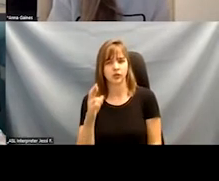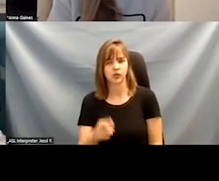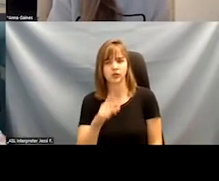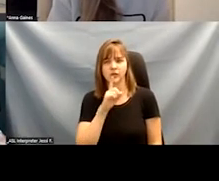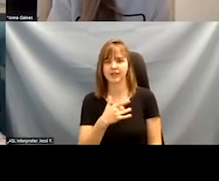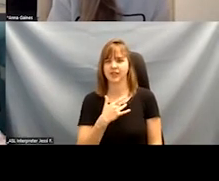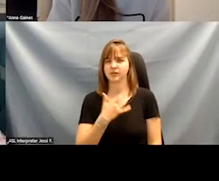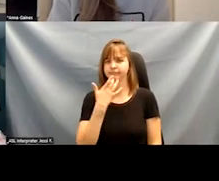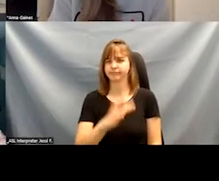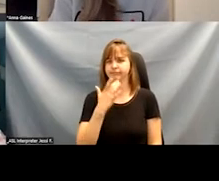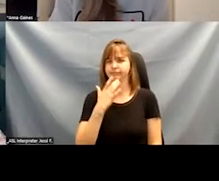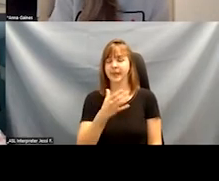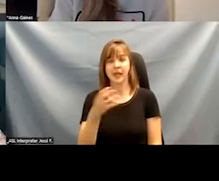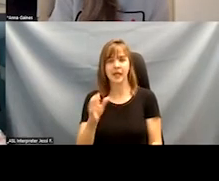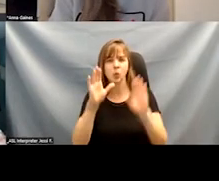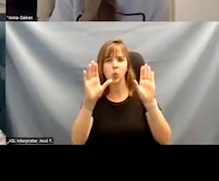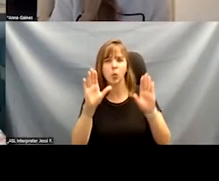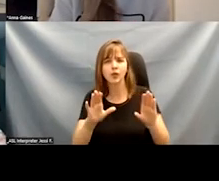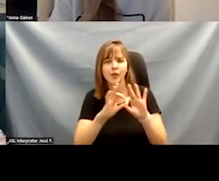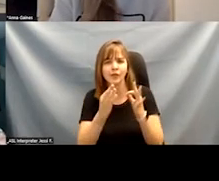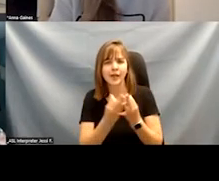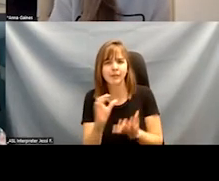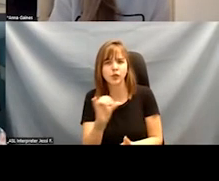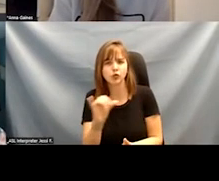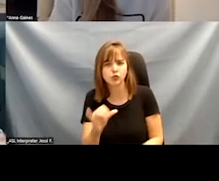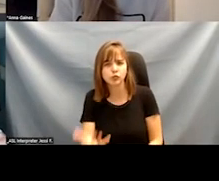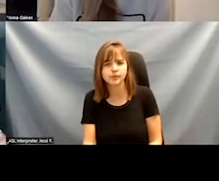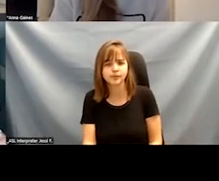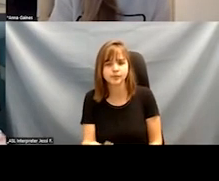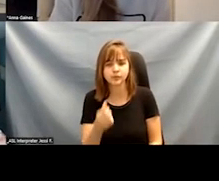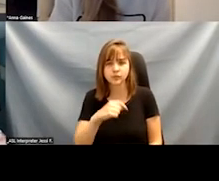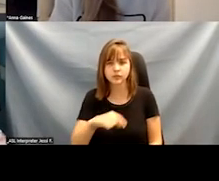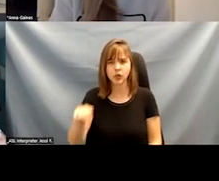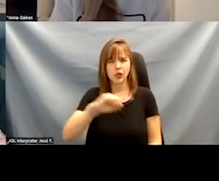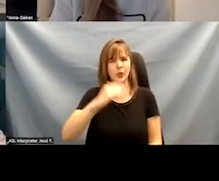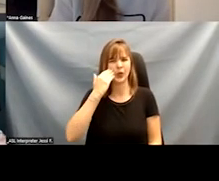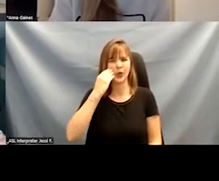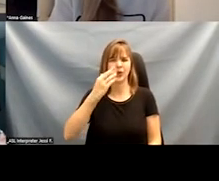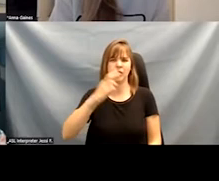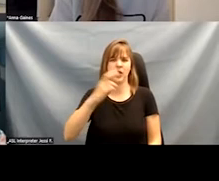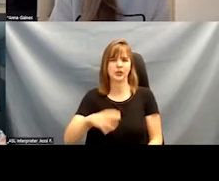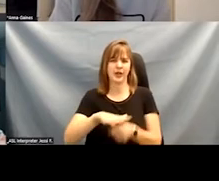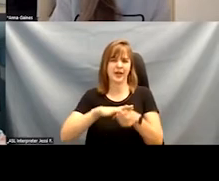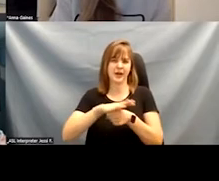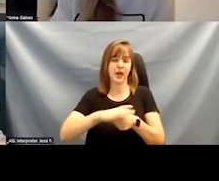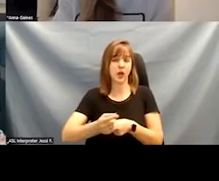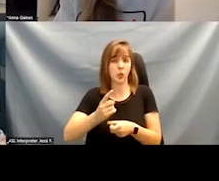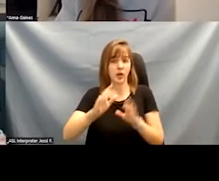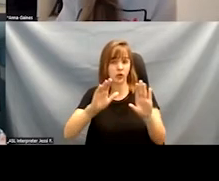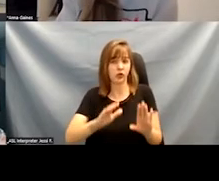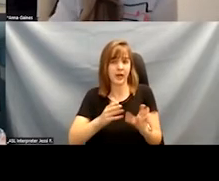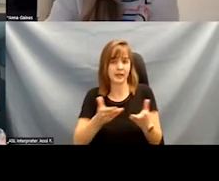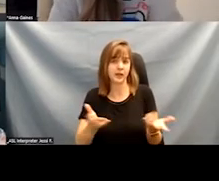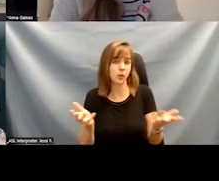wonderful family. And, you know, I think we all are familiar with the Rochester area. And I think one of my favorite things about it has always been